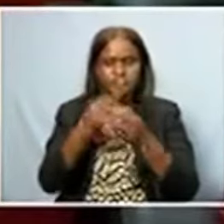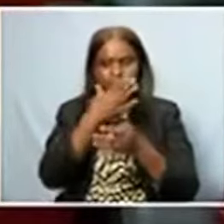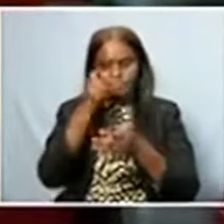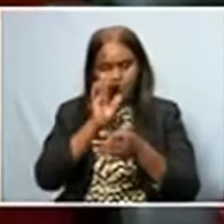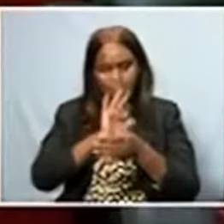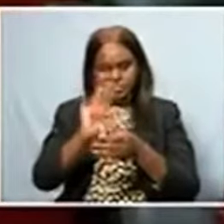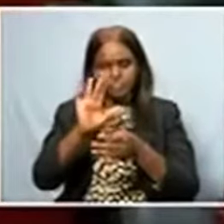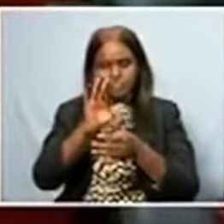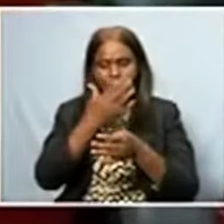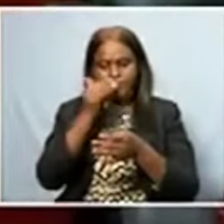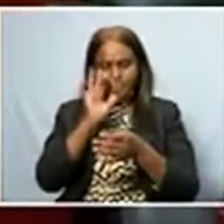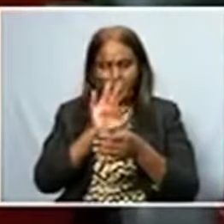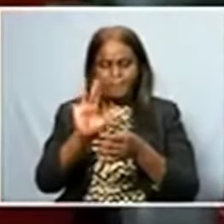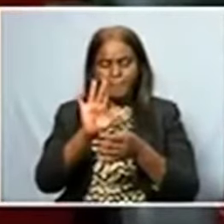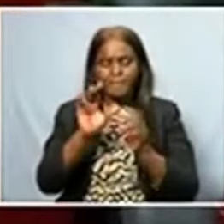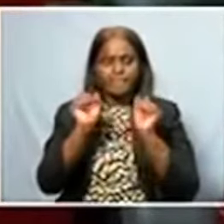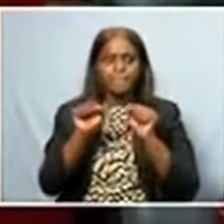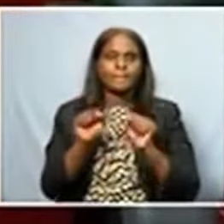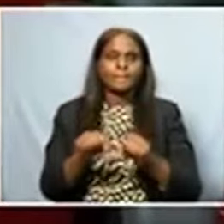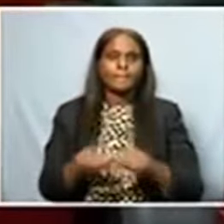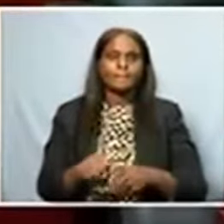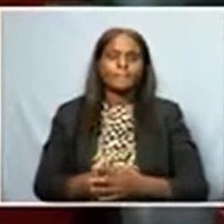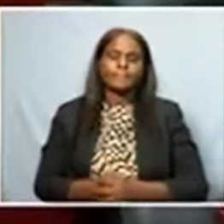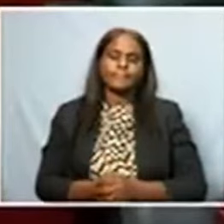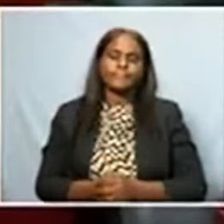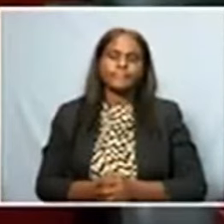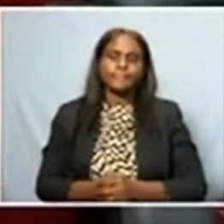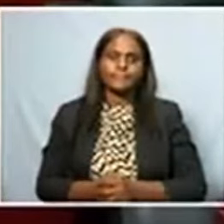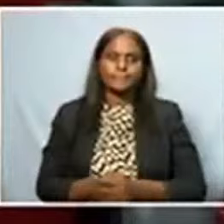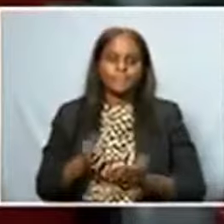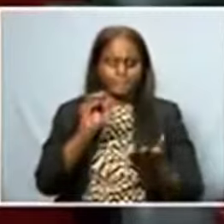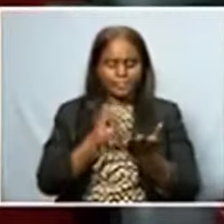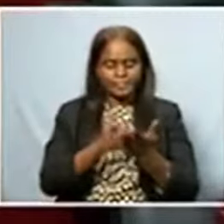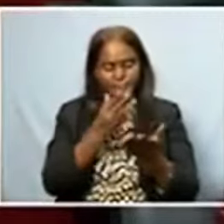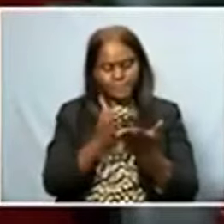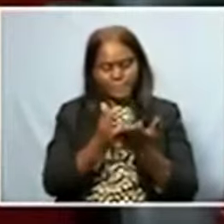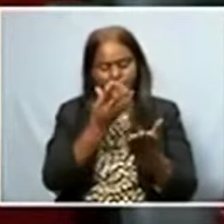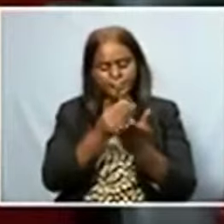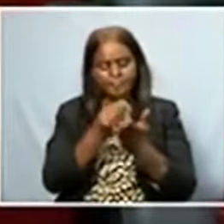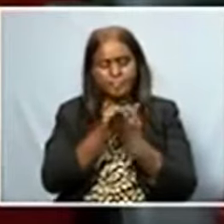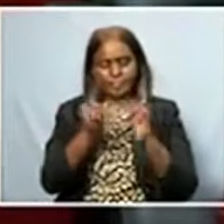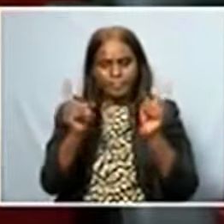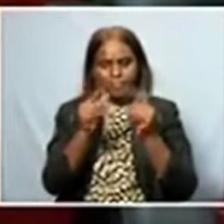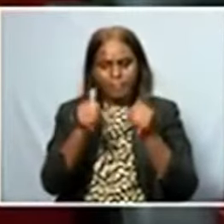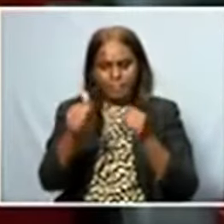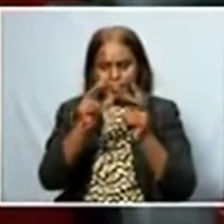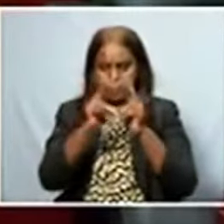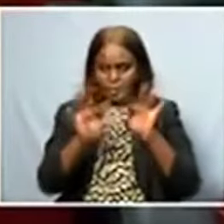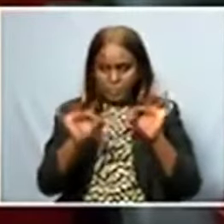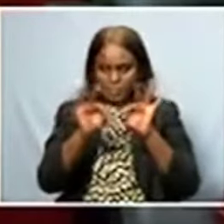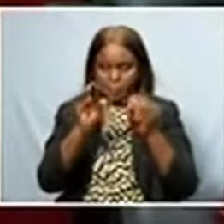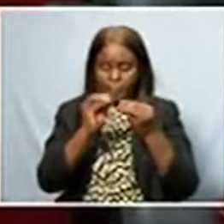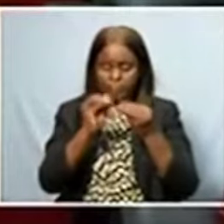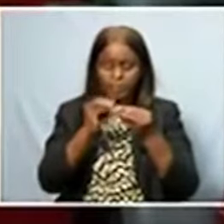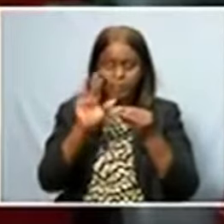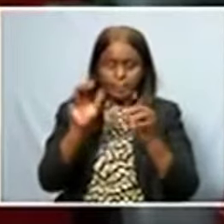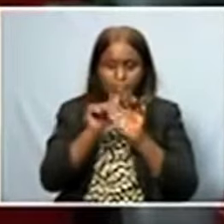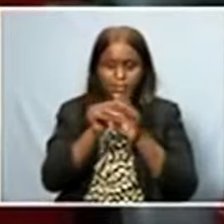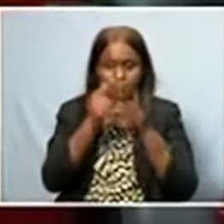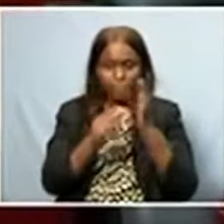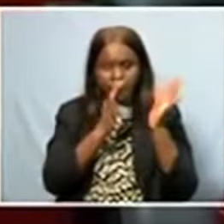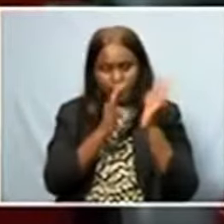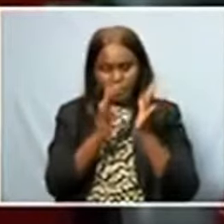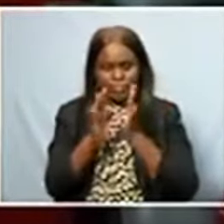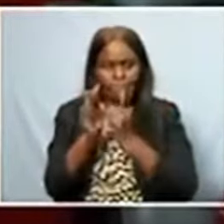of their ability, putting money where it matters most in